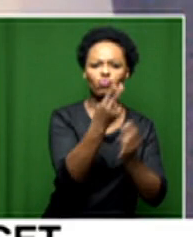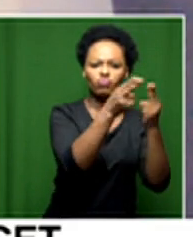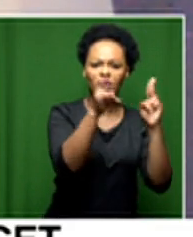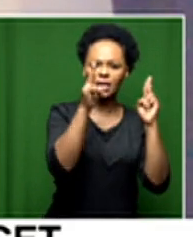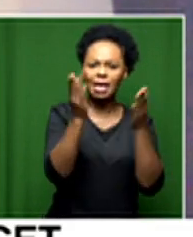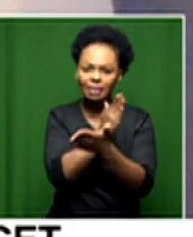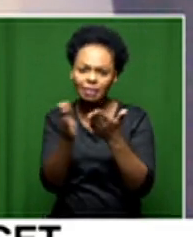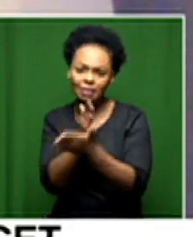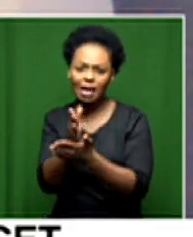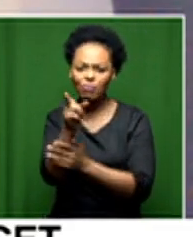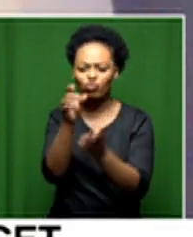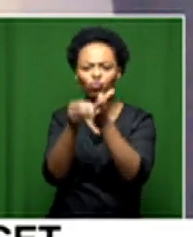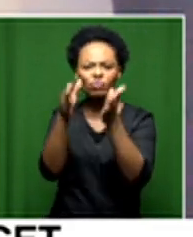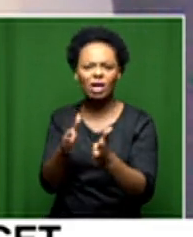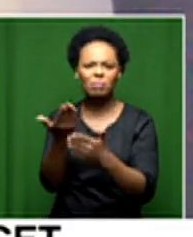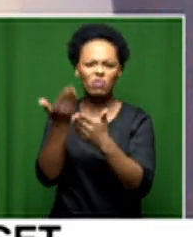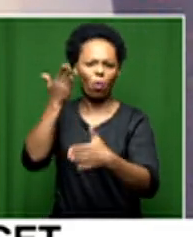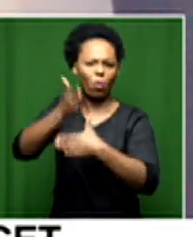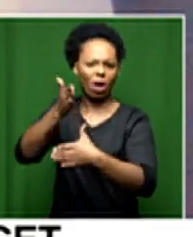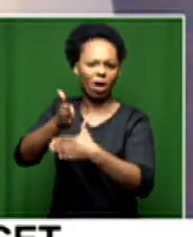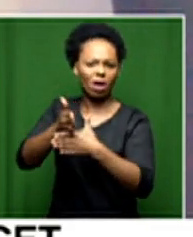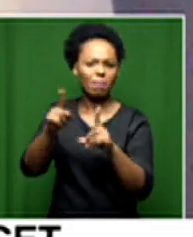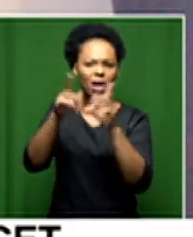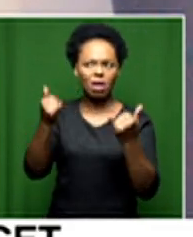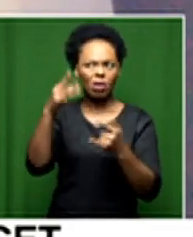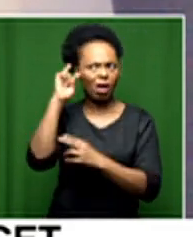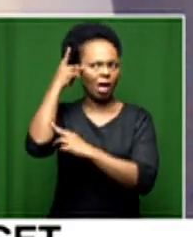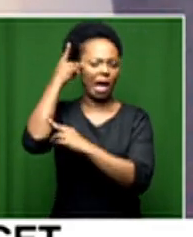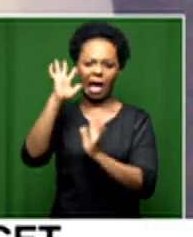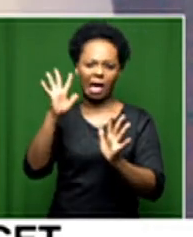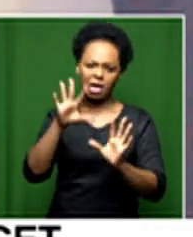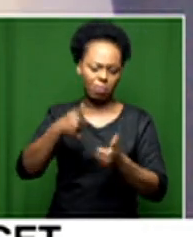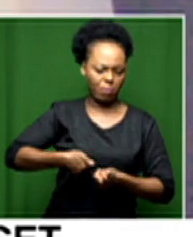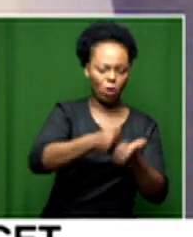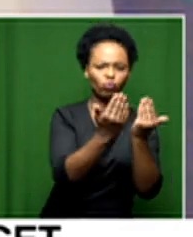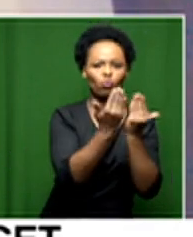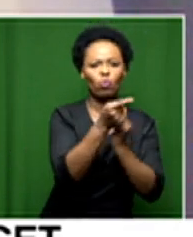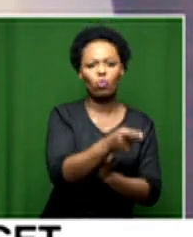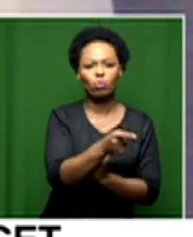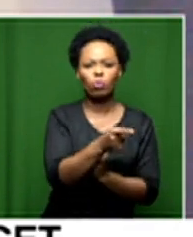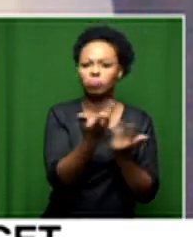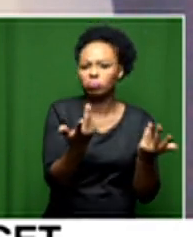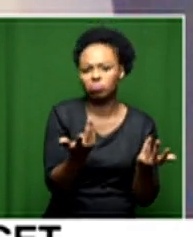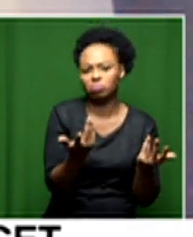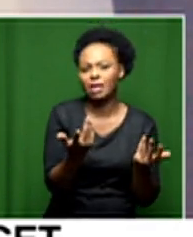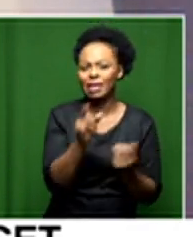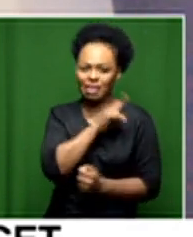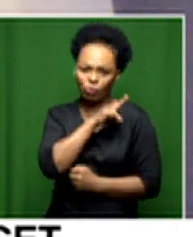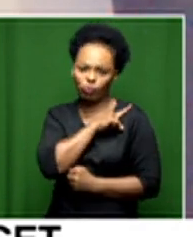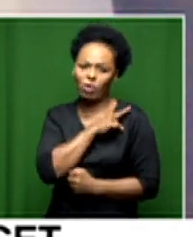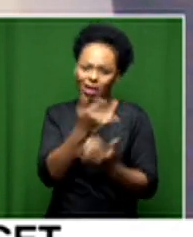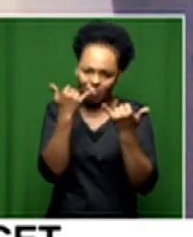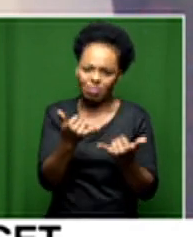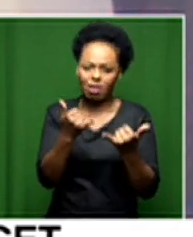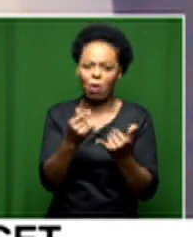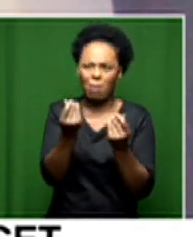have opted to now go back to school. So the shortfall then, in short, is a result of that. And so